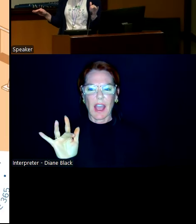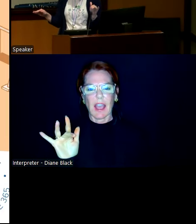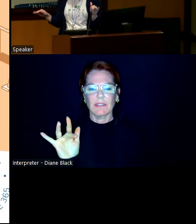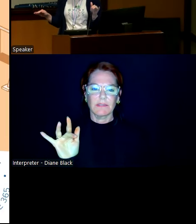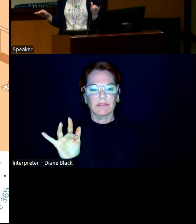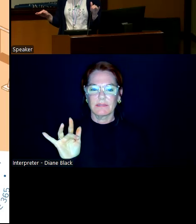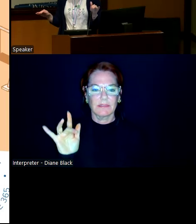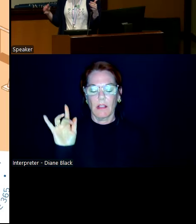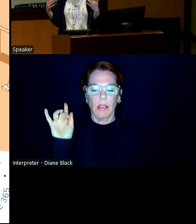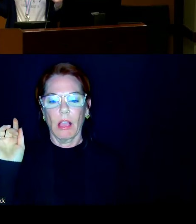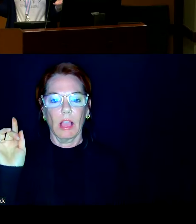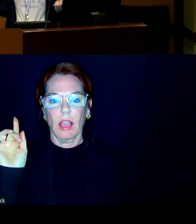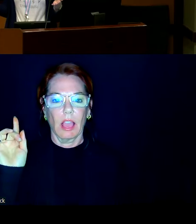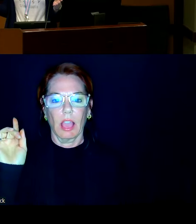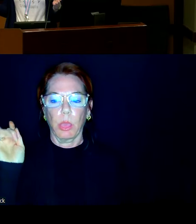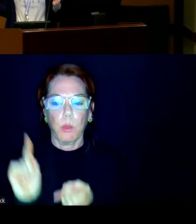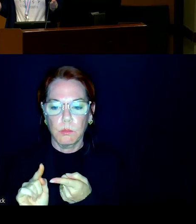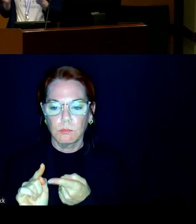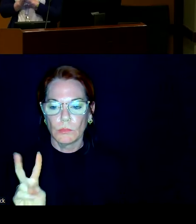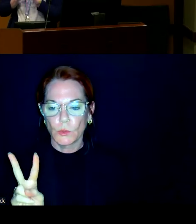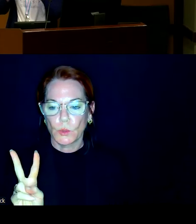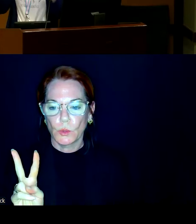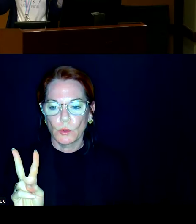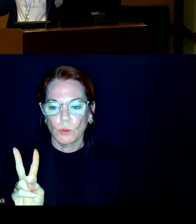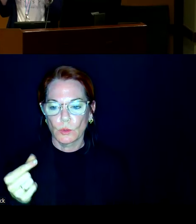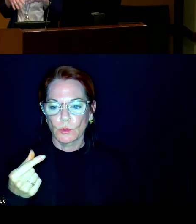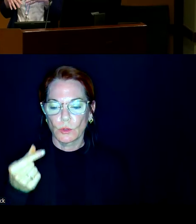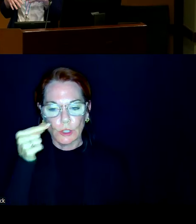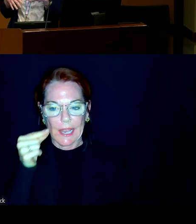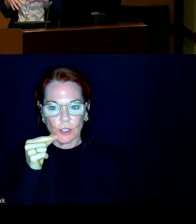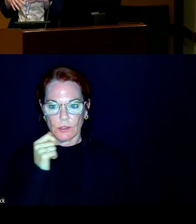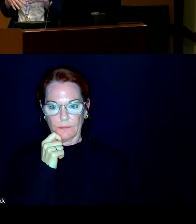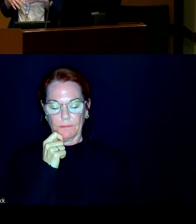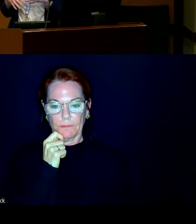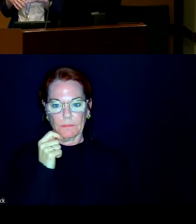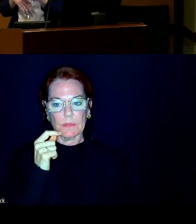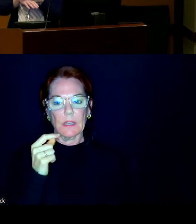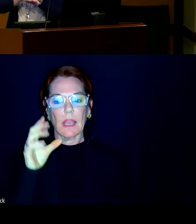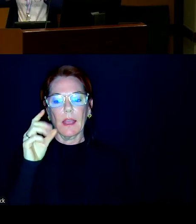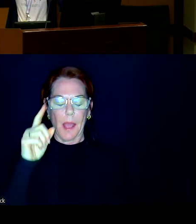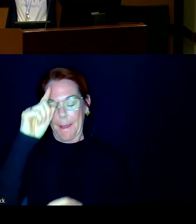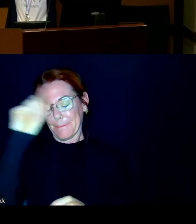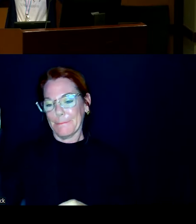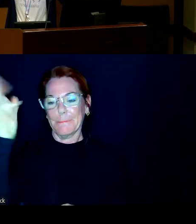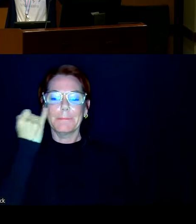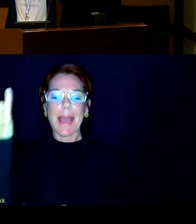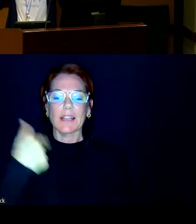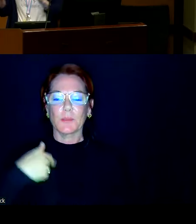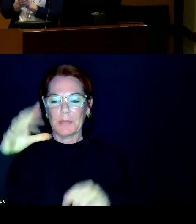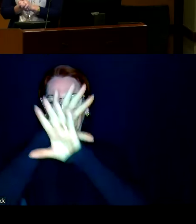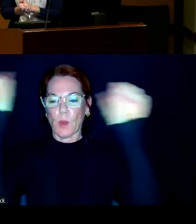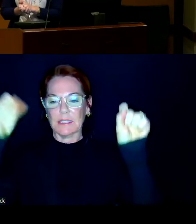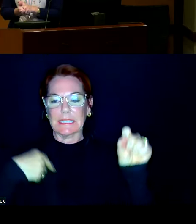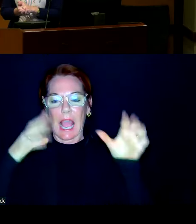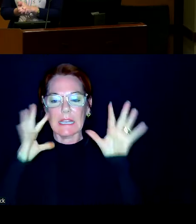2 genders, just take a minute. Just pretend I am president and I am deciding we are all